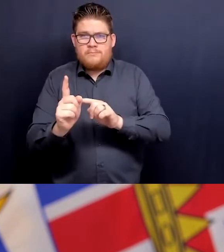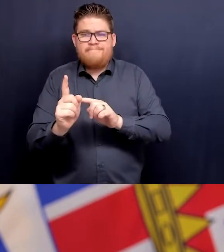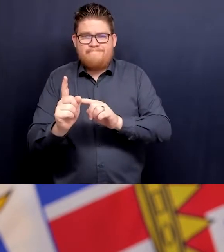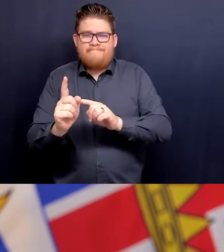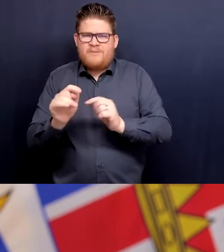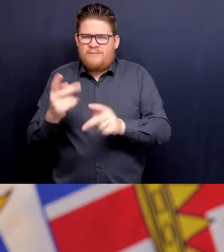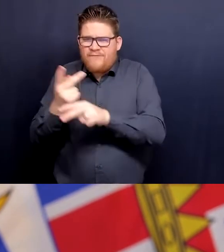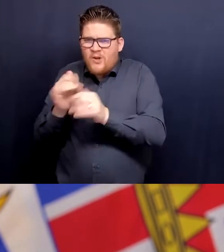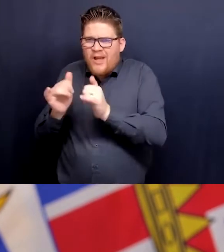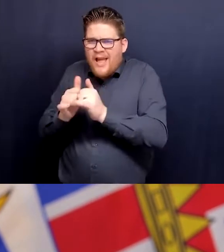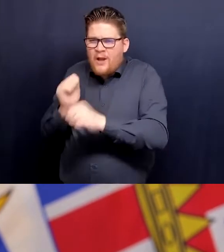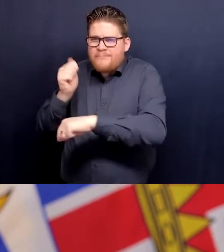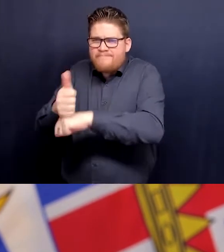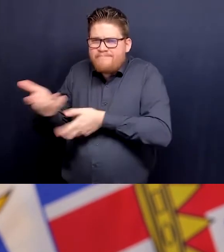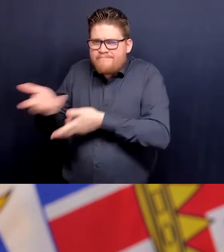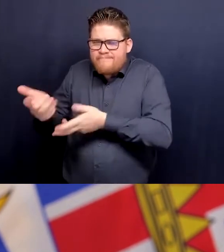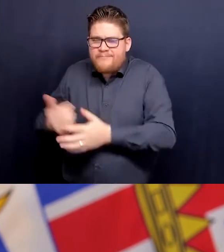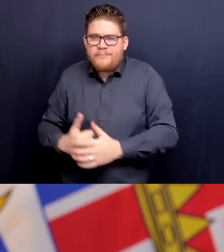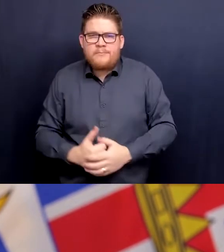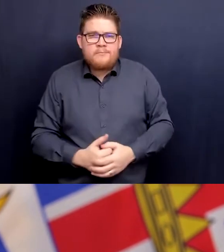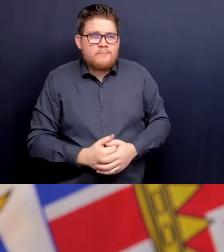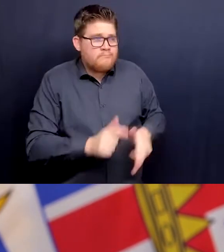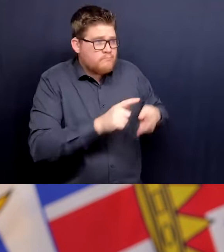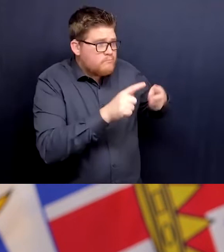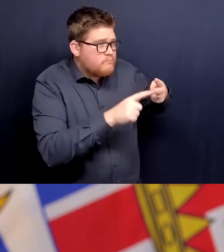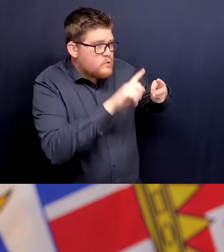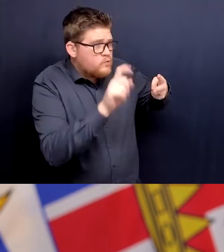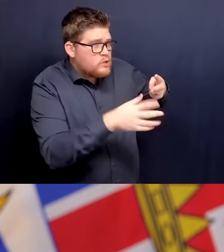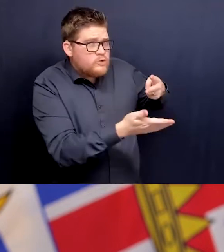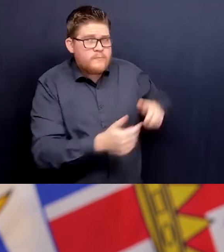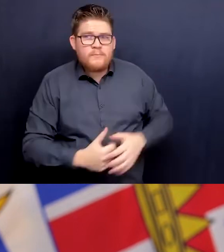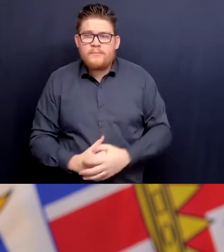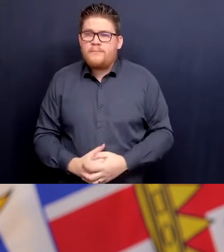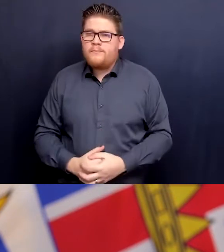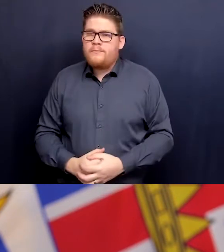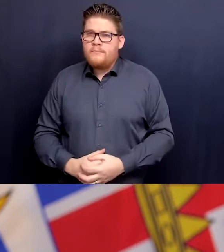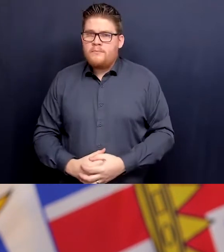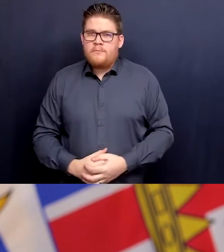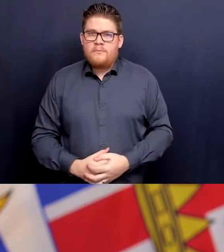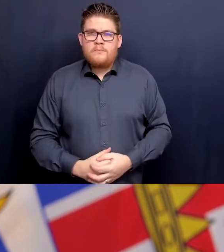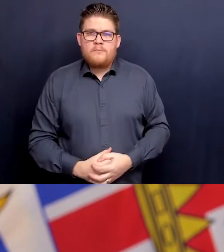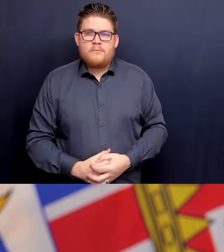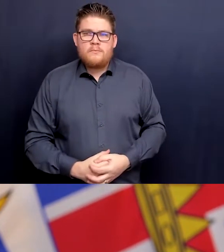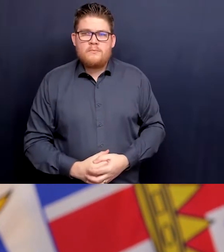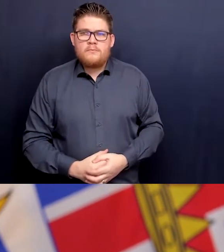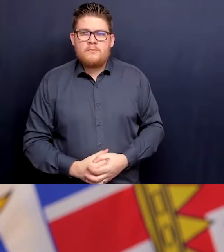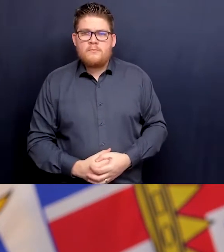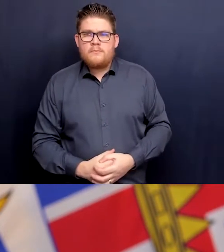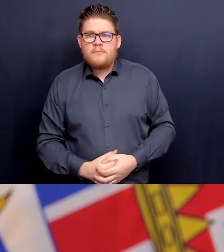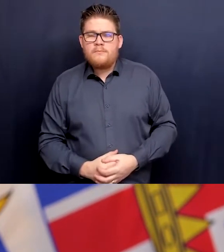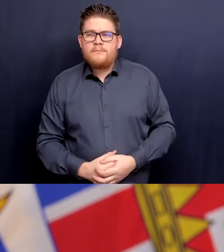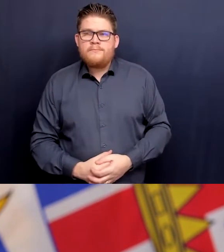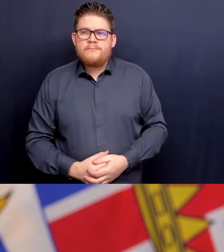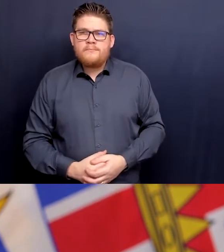do you have a follow-up? I do, thank you. Dr. Henry, again to you, you've talked throughout the pandemic about using science